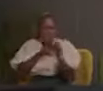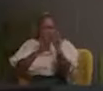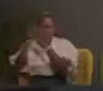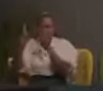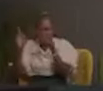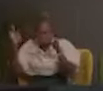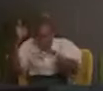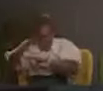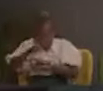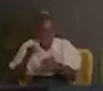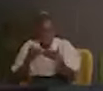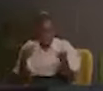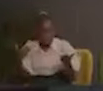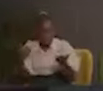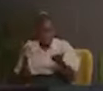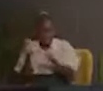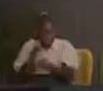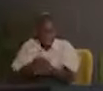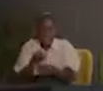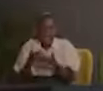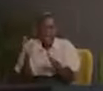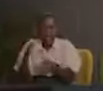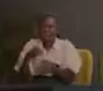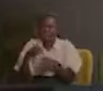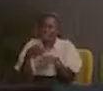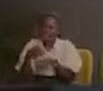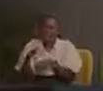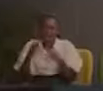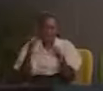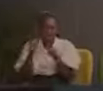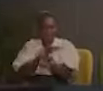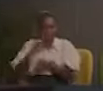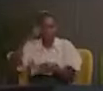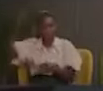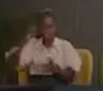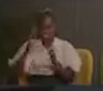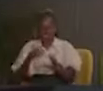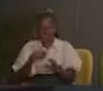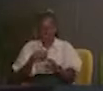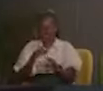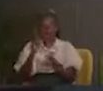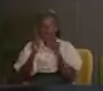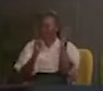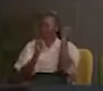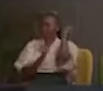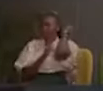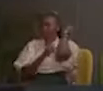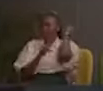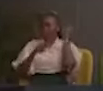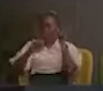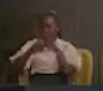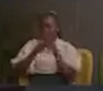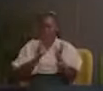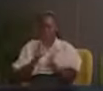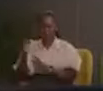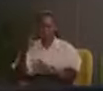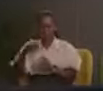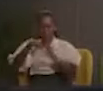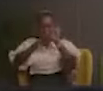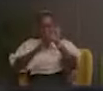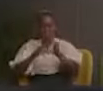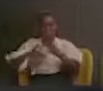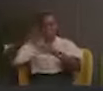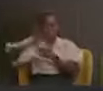of powerful dream, you would think the answer will come next week. If I were Joseph, I probably would be preparing for the throne by next week. My goodness.